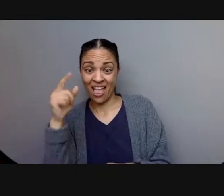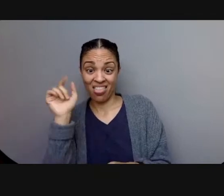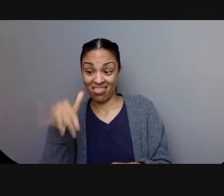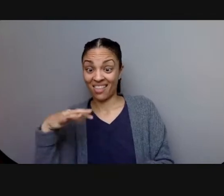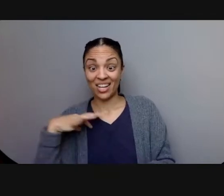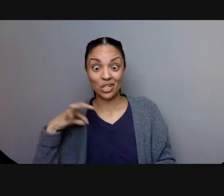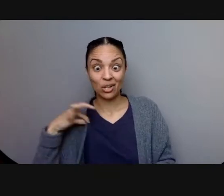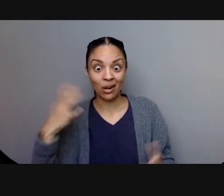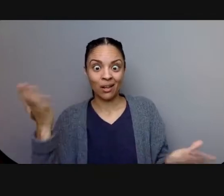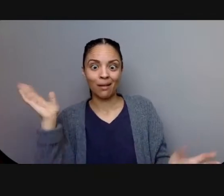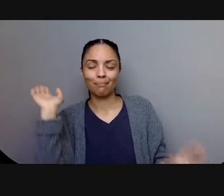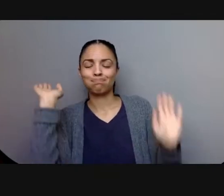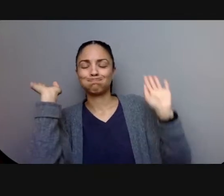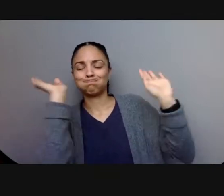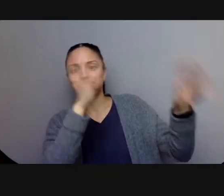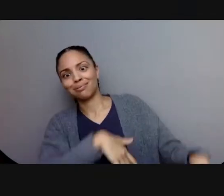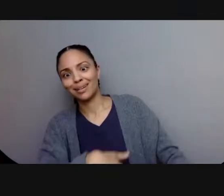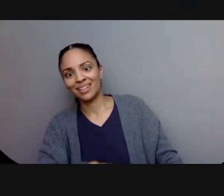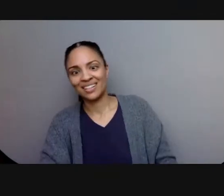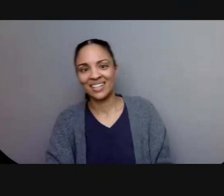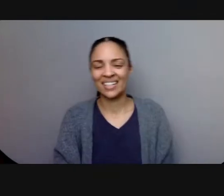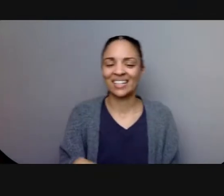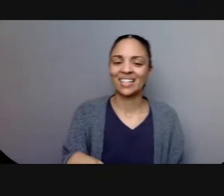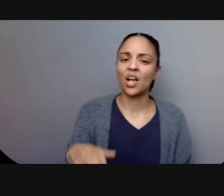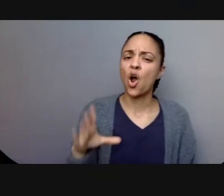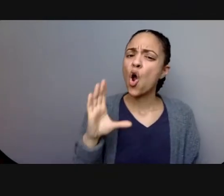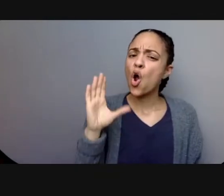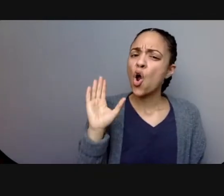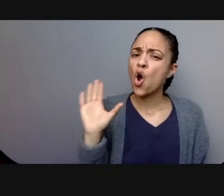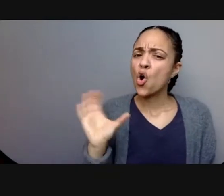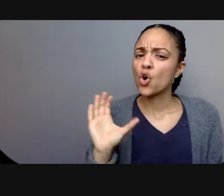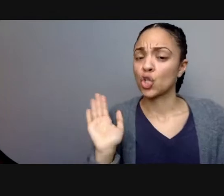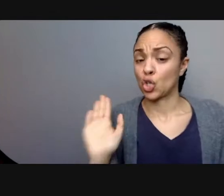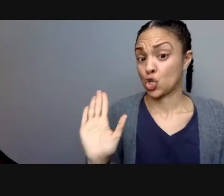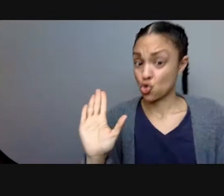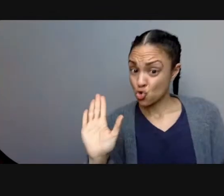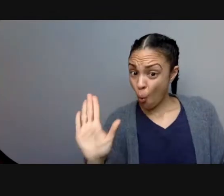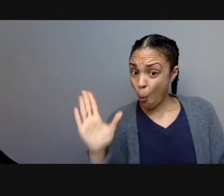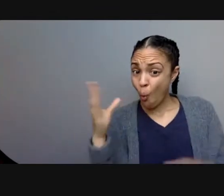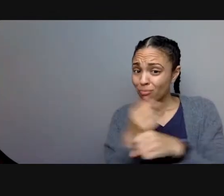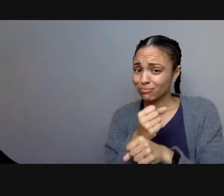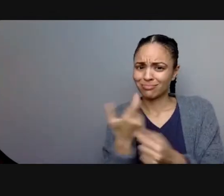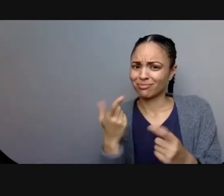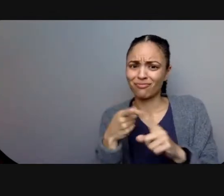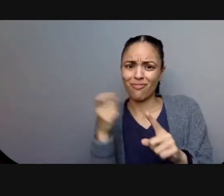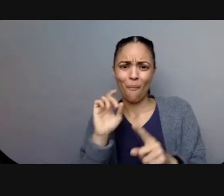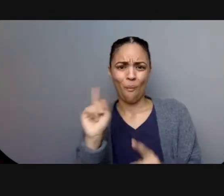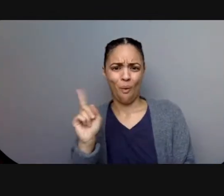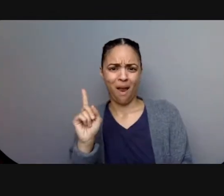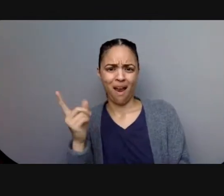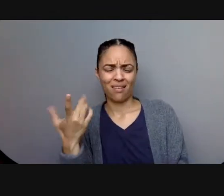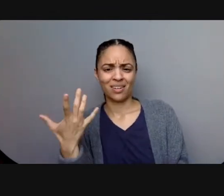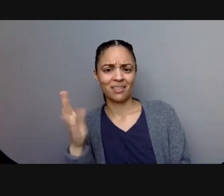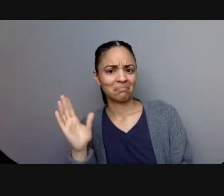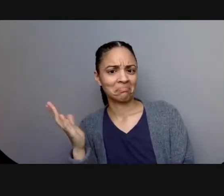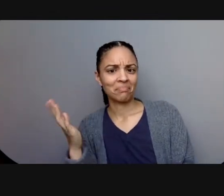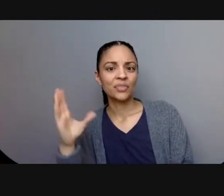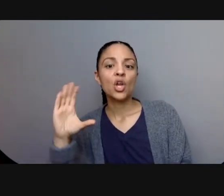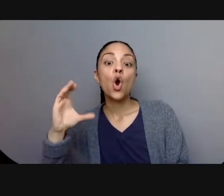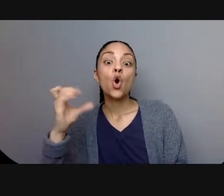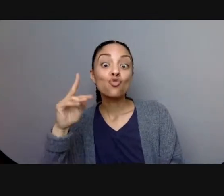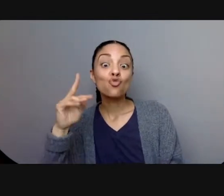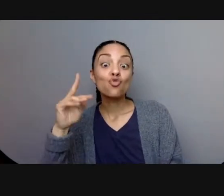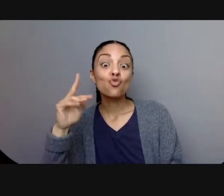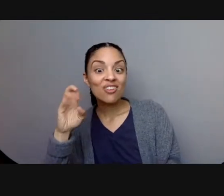So where did Cricket come from? Oh, Cricket came from Jersey, man. When a girl in